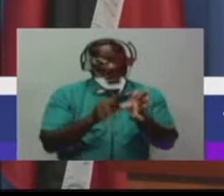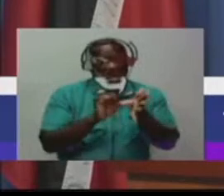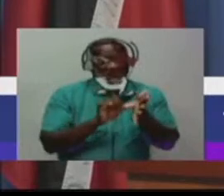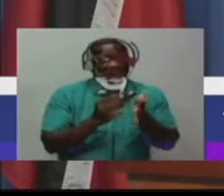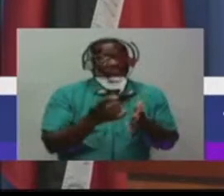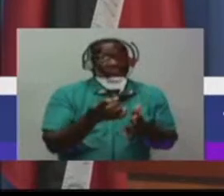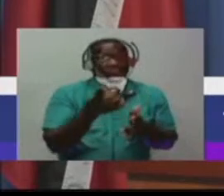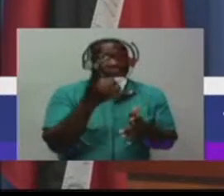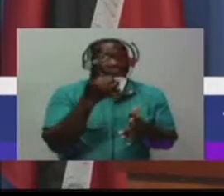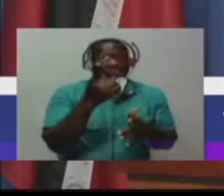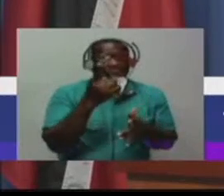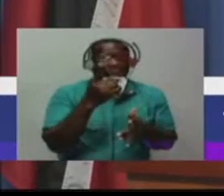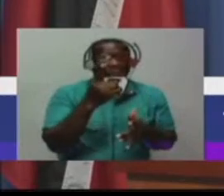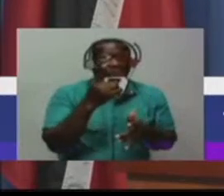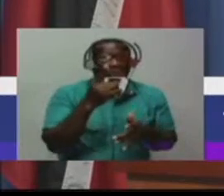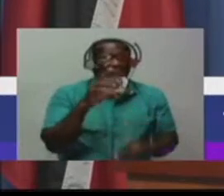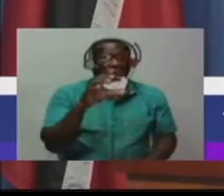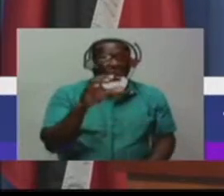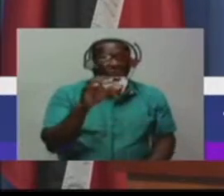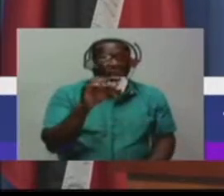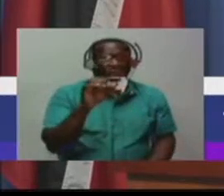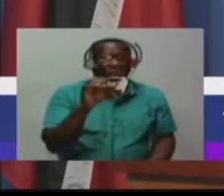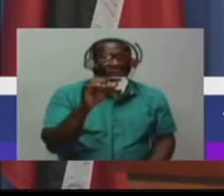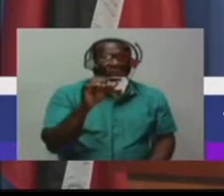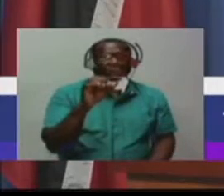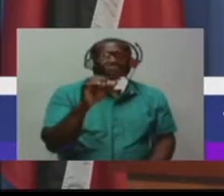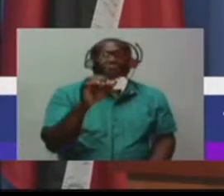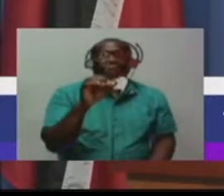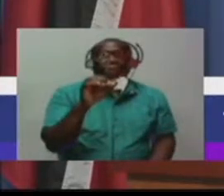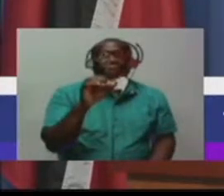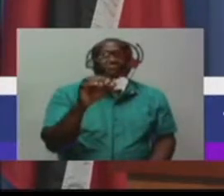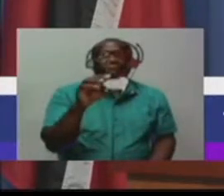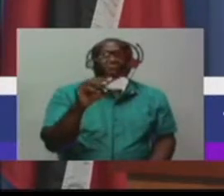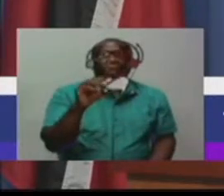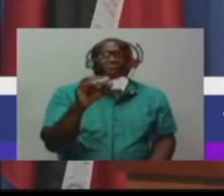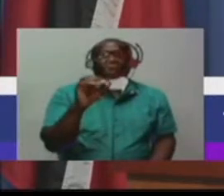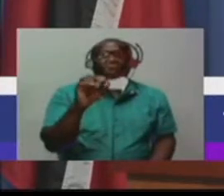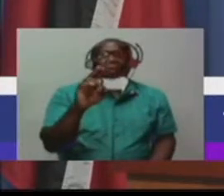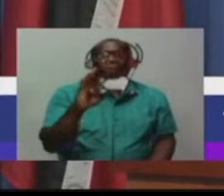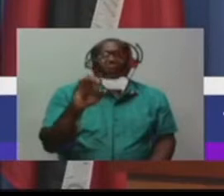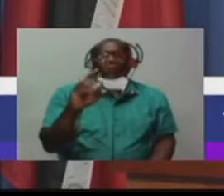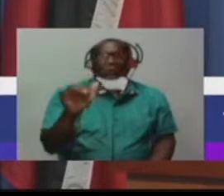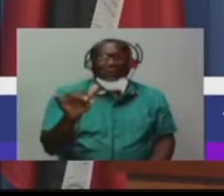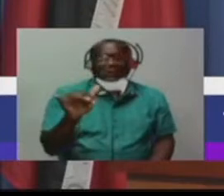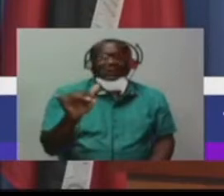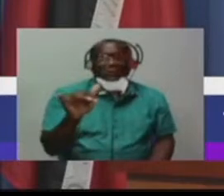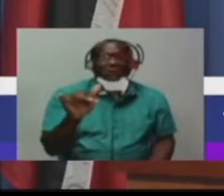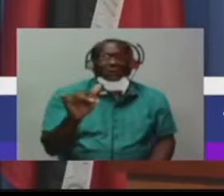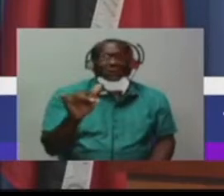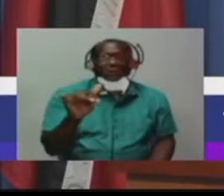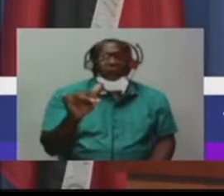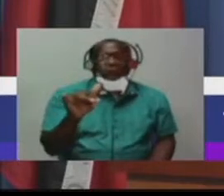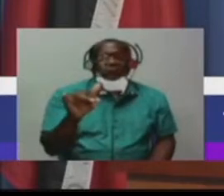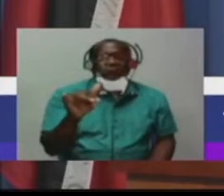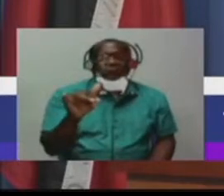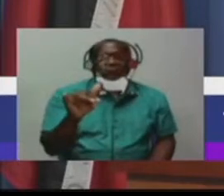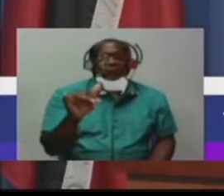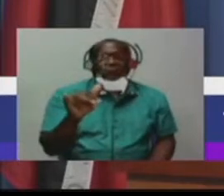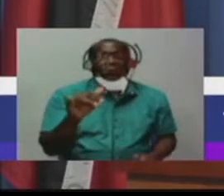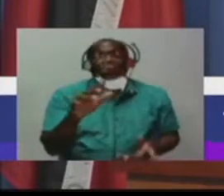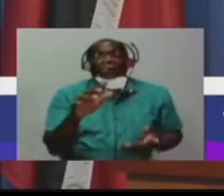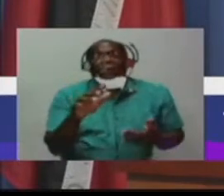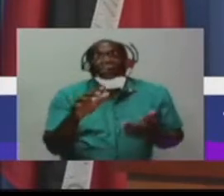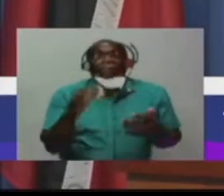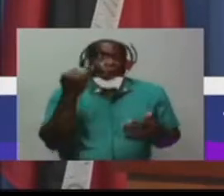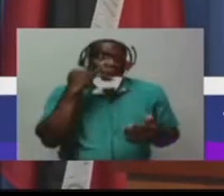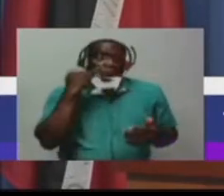as a comorbidity, and that is obesity. When people's body mass indexes are above a certain